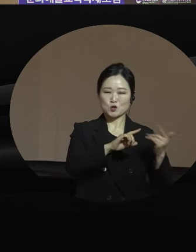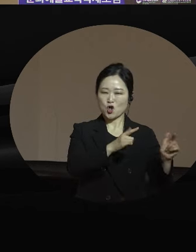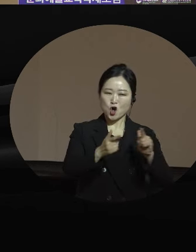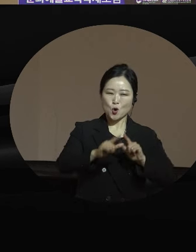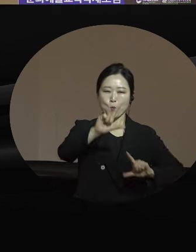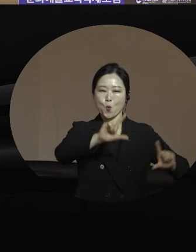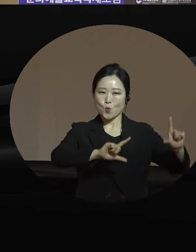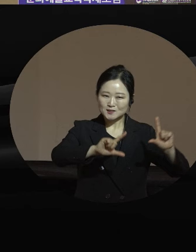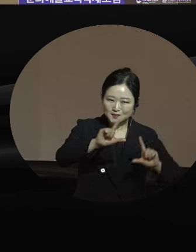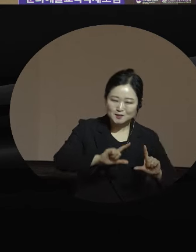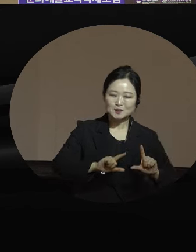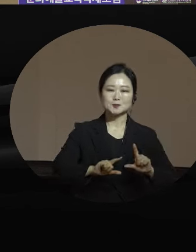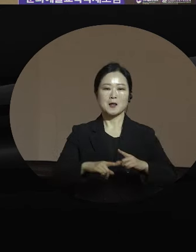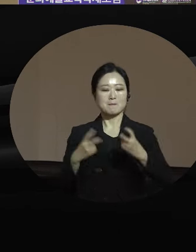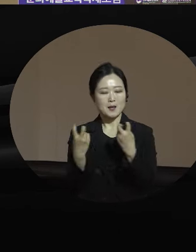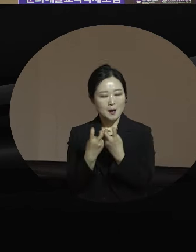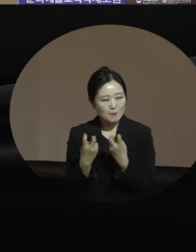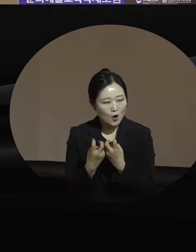heritage.